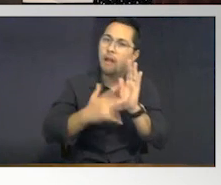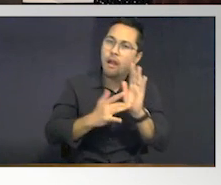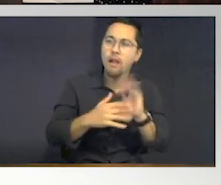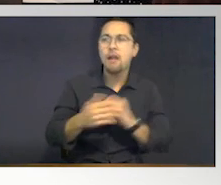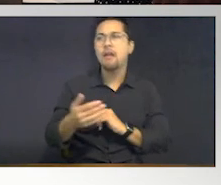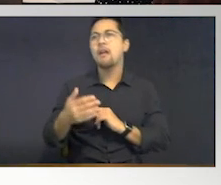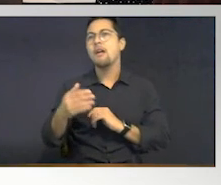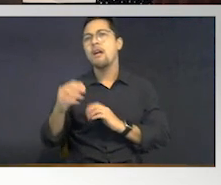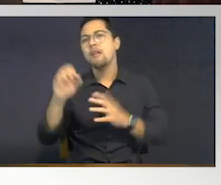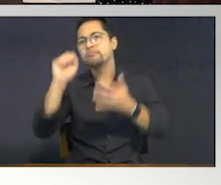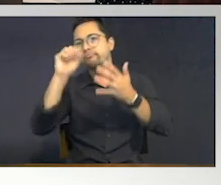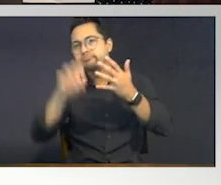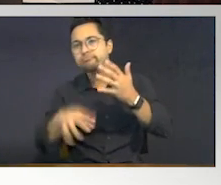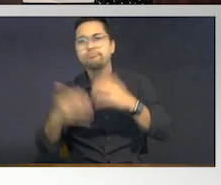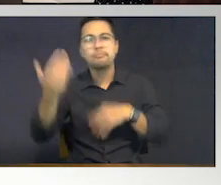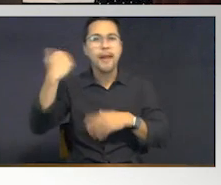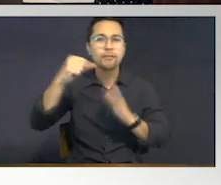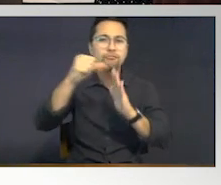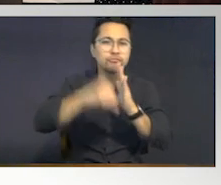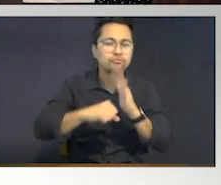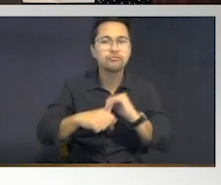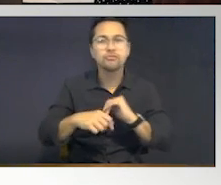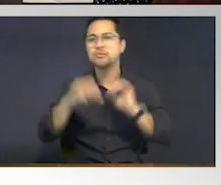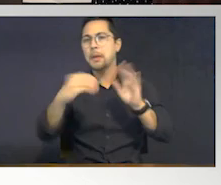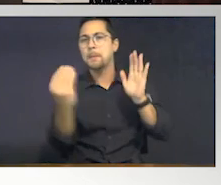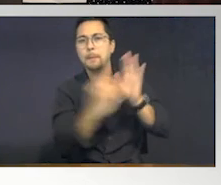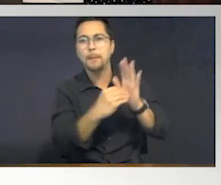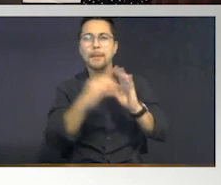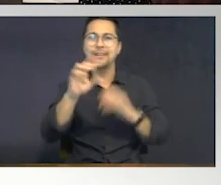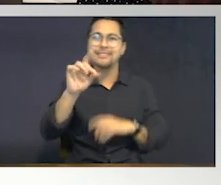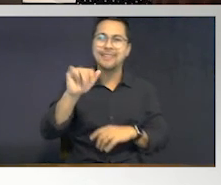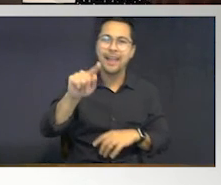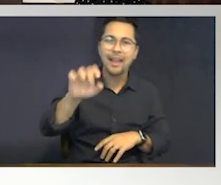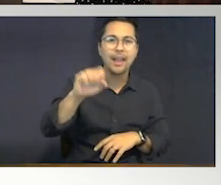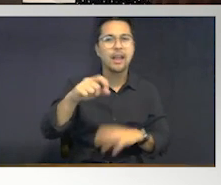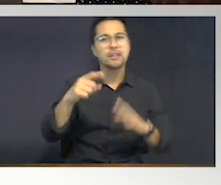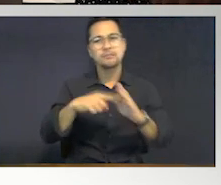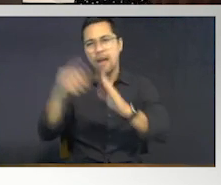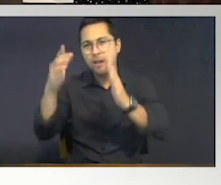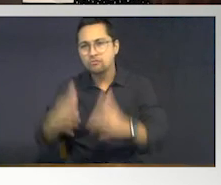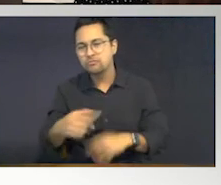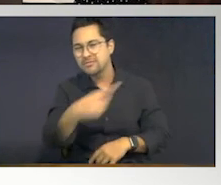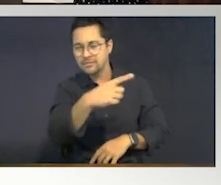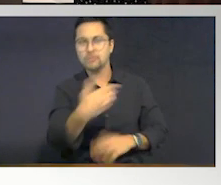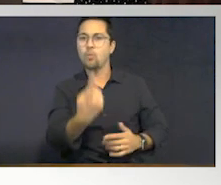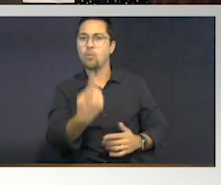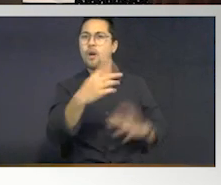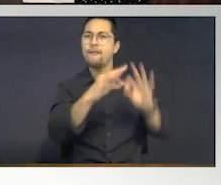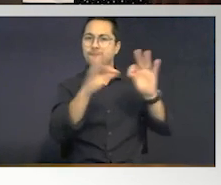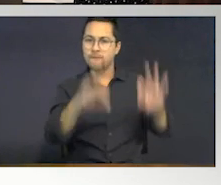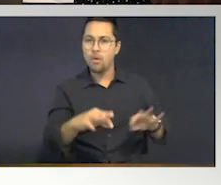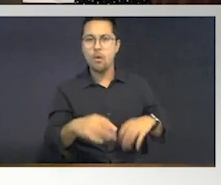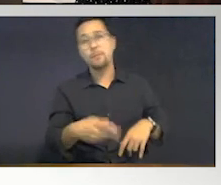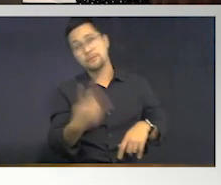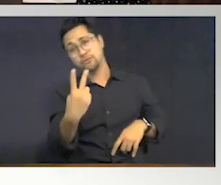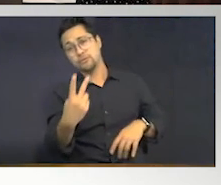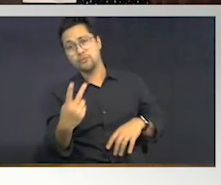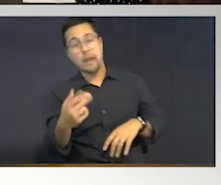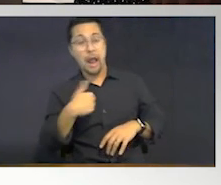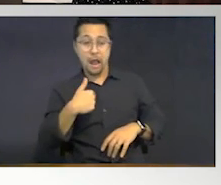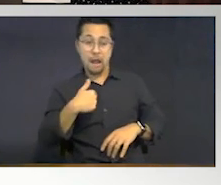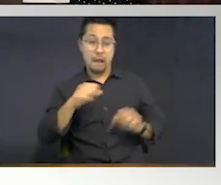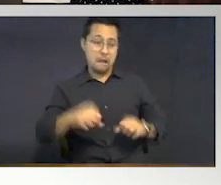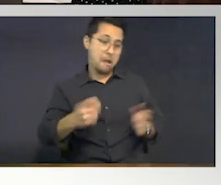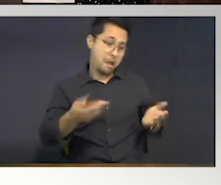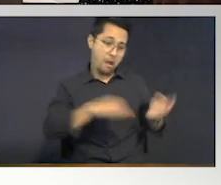past surgeries, it's got places for dates, you know, all the specialists, and it's kind of one form that's two-sided that, I mean, I can fold up and keep in